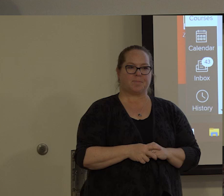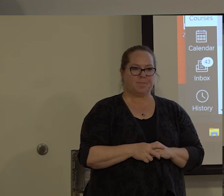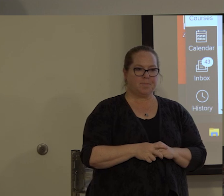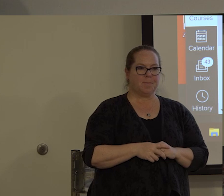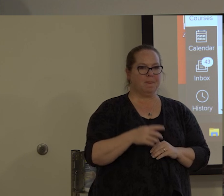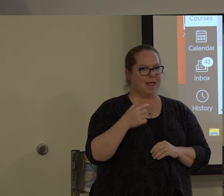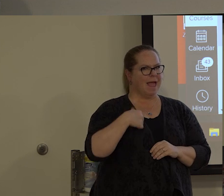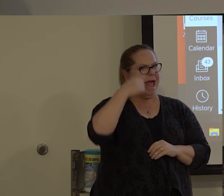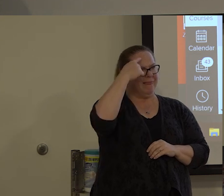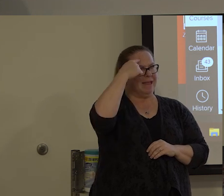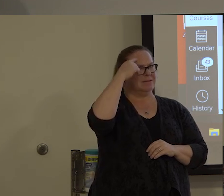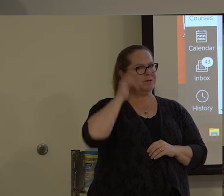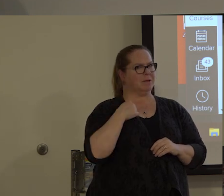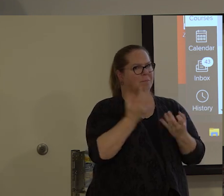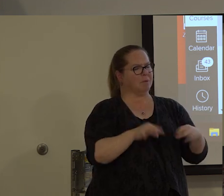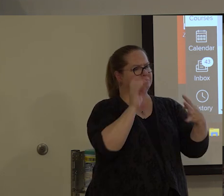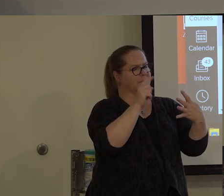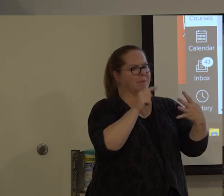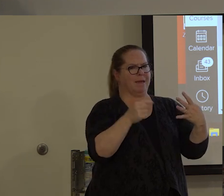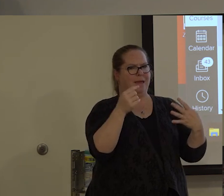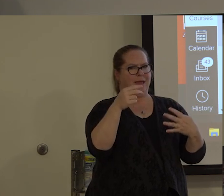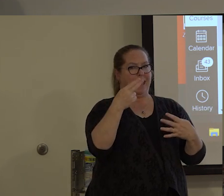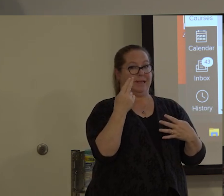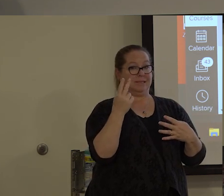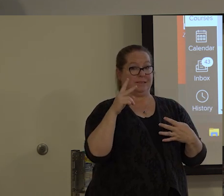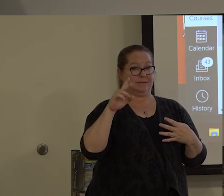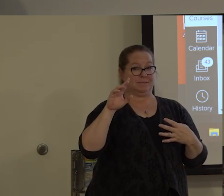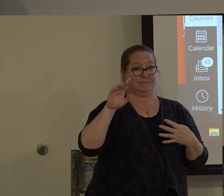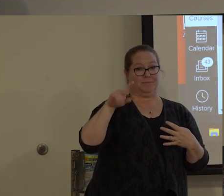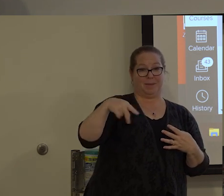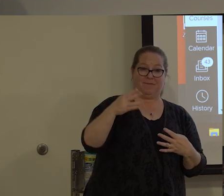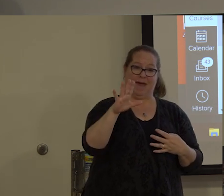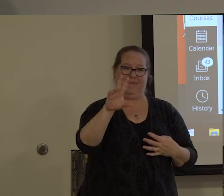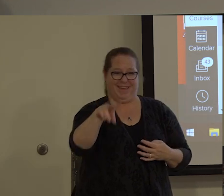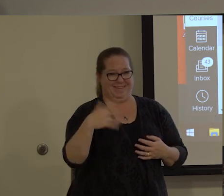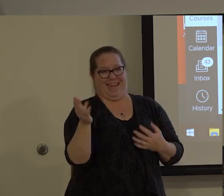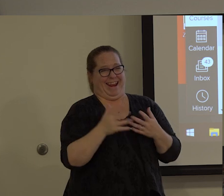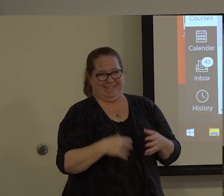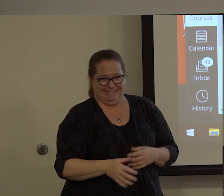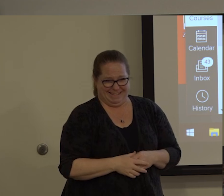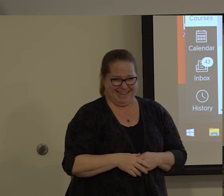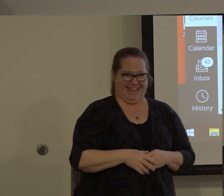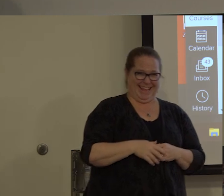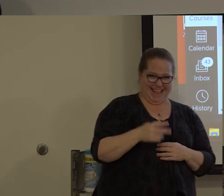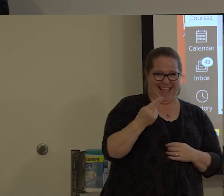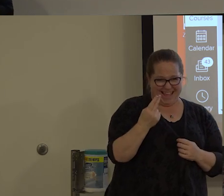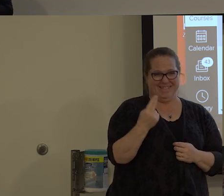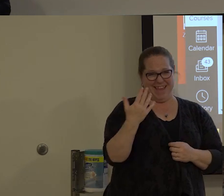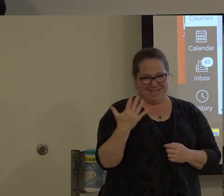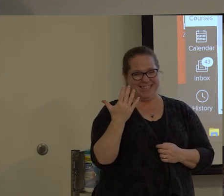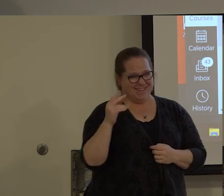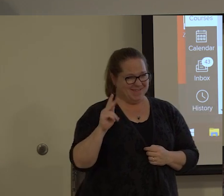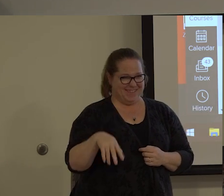I think those are the main things I wanted to show with H5P, and then I don't know if you want to touch on your stuff, and then we can come back. Given the time, I'm going to very